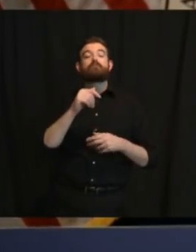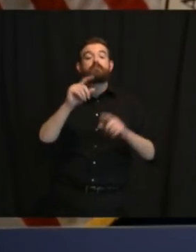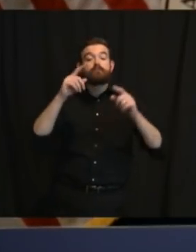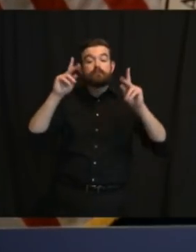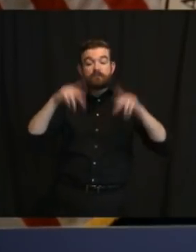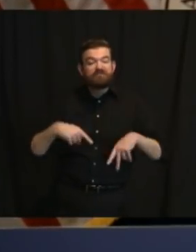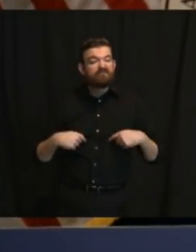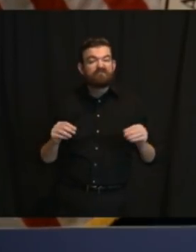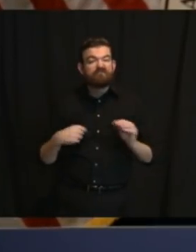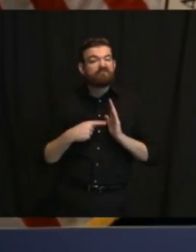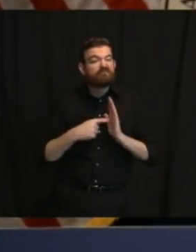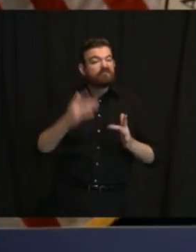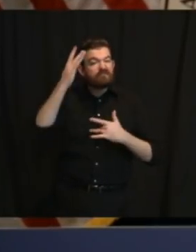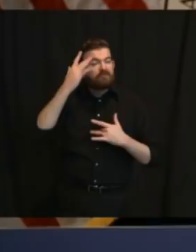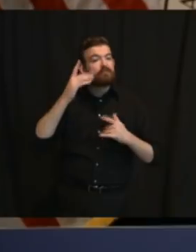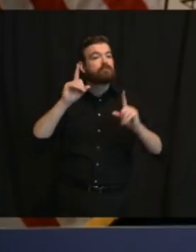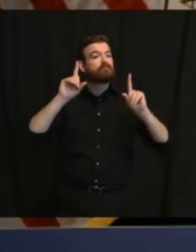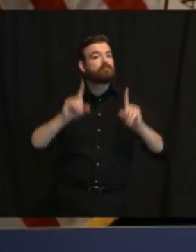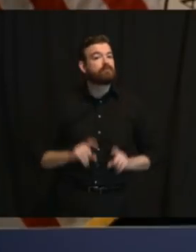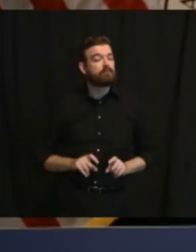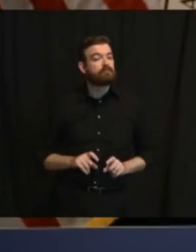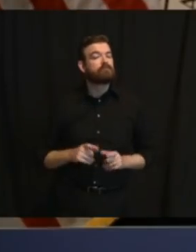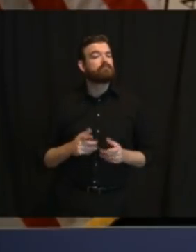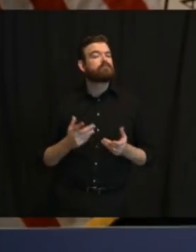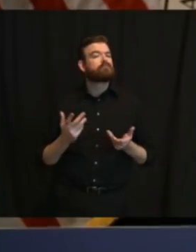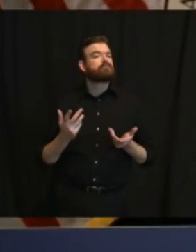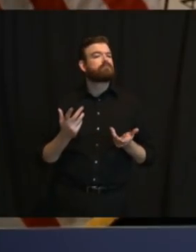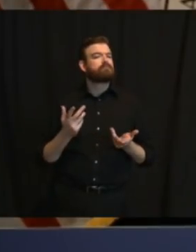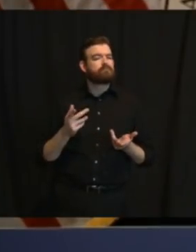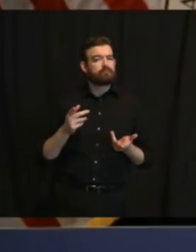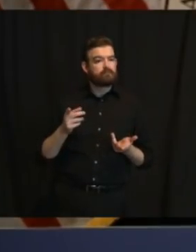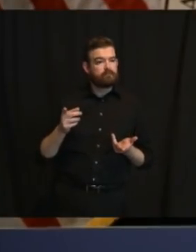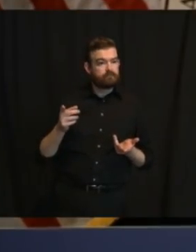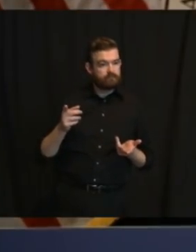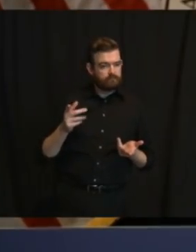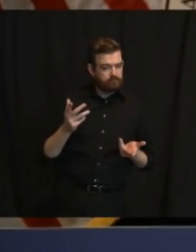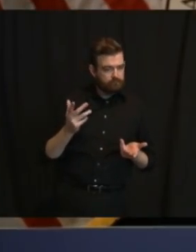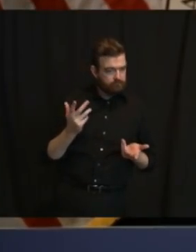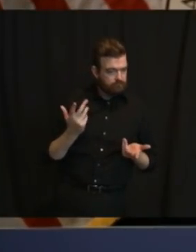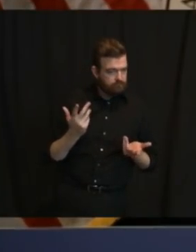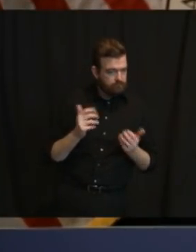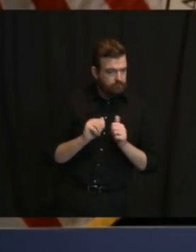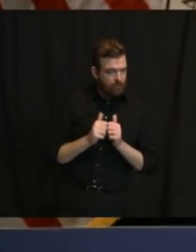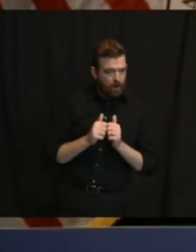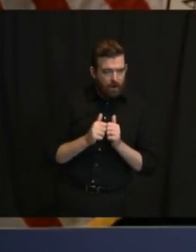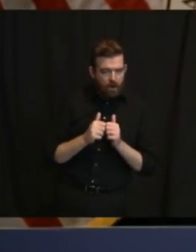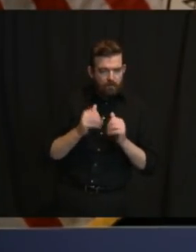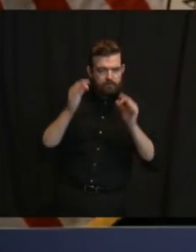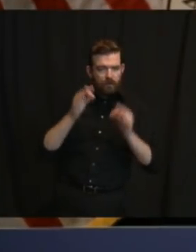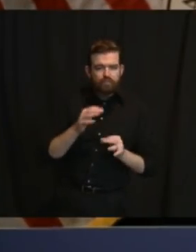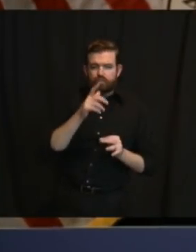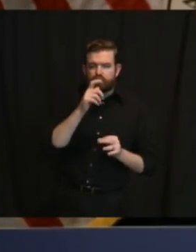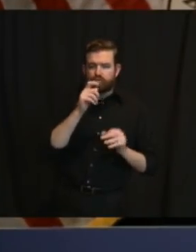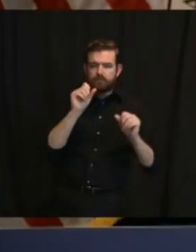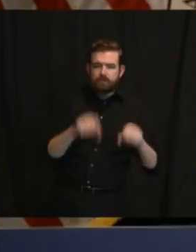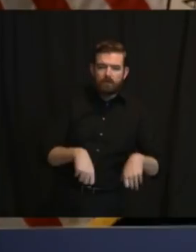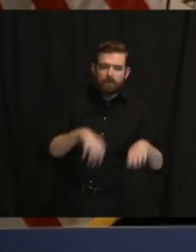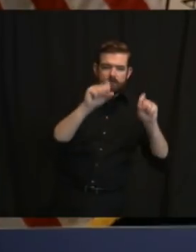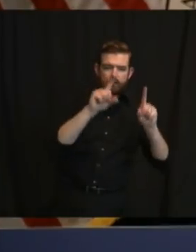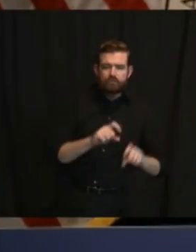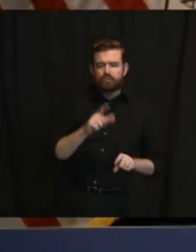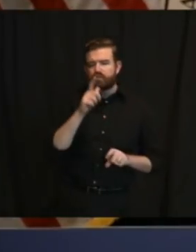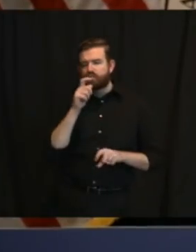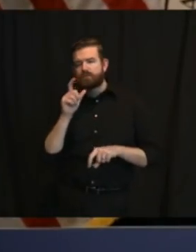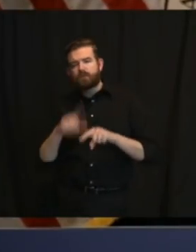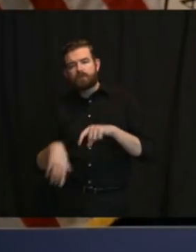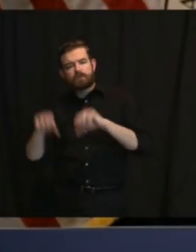asymptomatic tests can be conducted each day? And do you expect to expand the asymptomatic testing